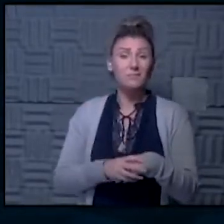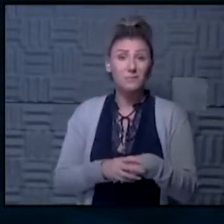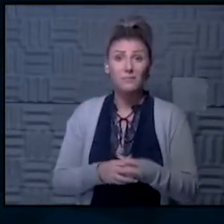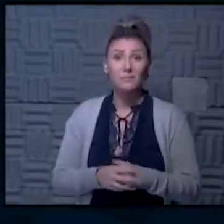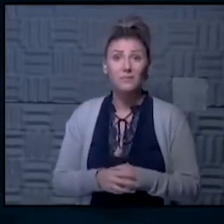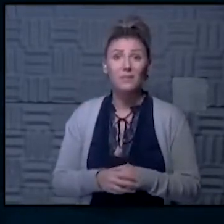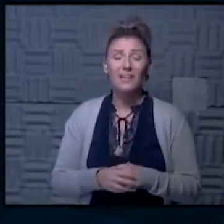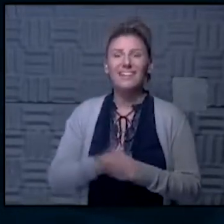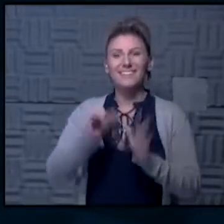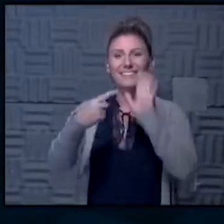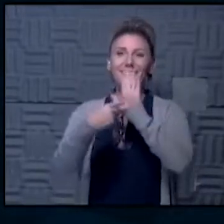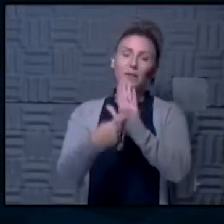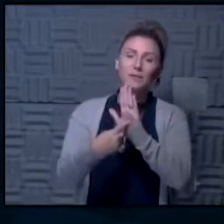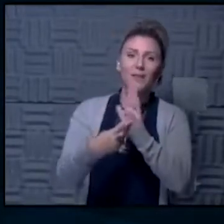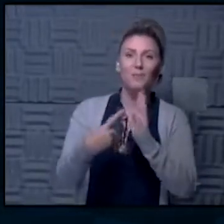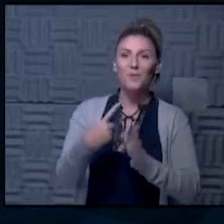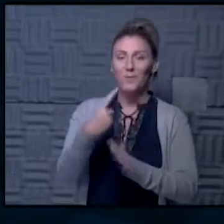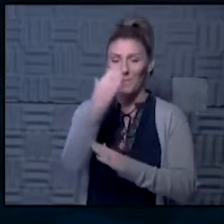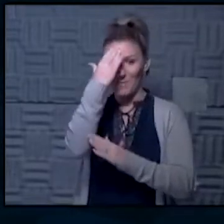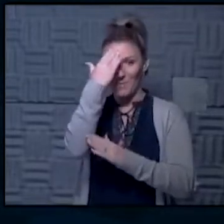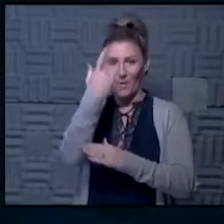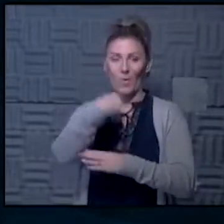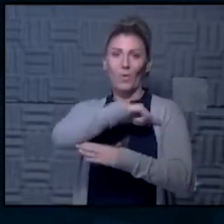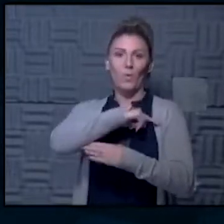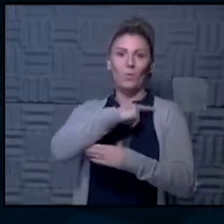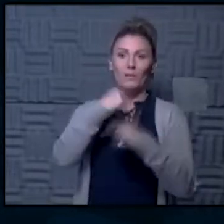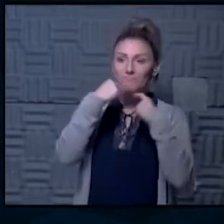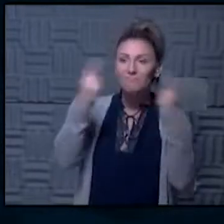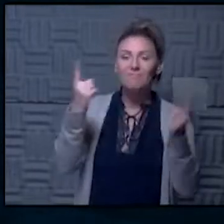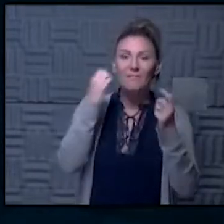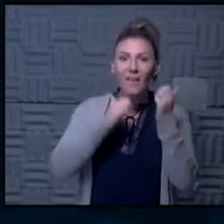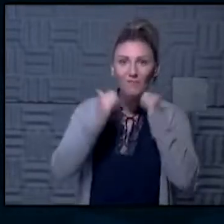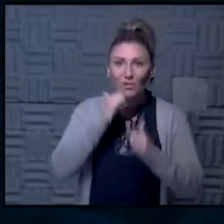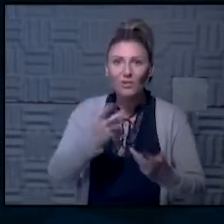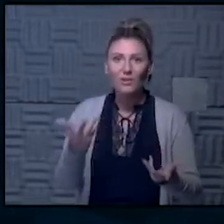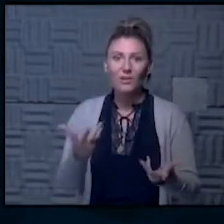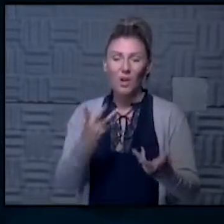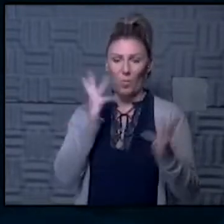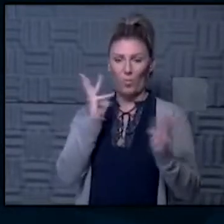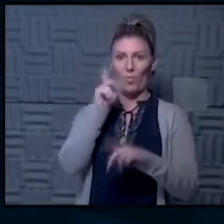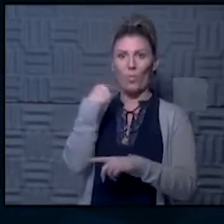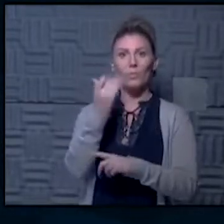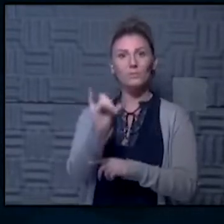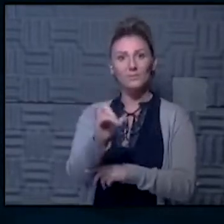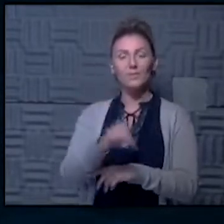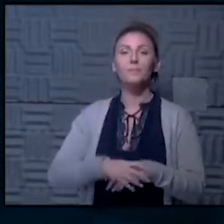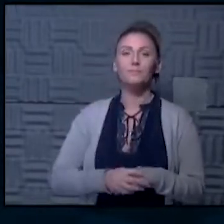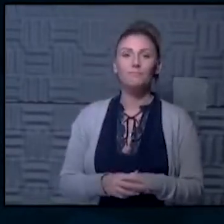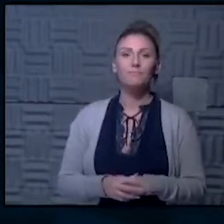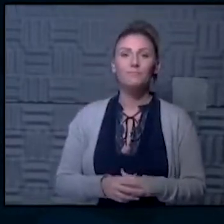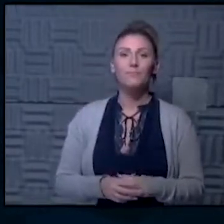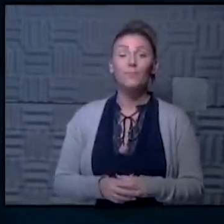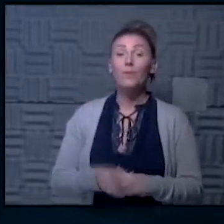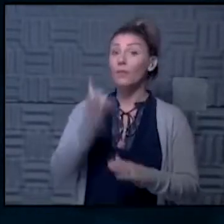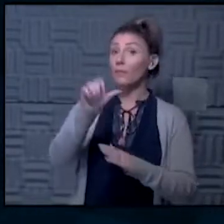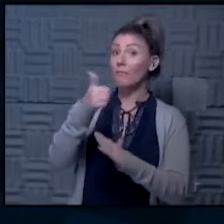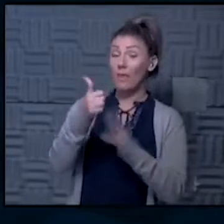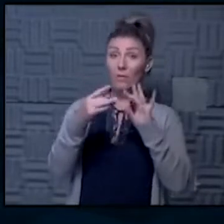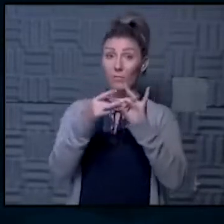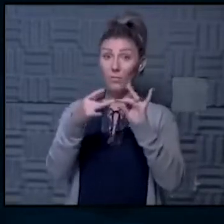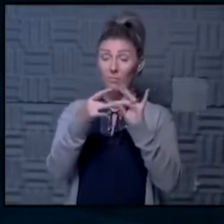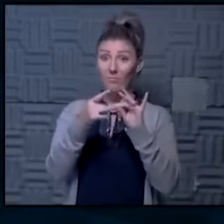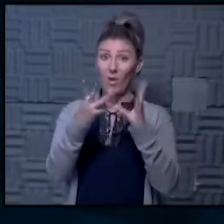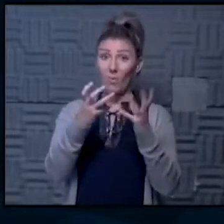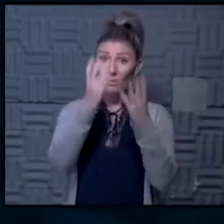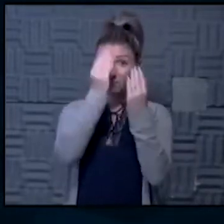an example that we publicize now every day. Of what that looks like. The other comment I would